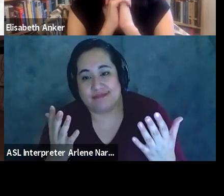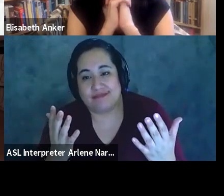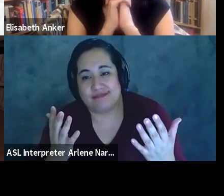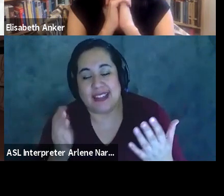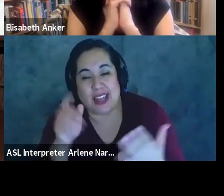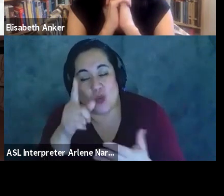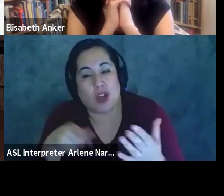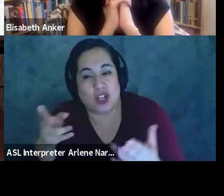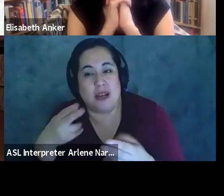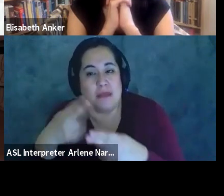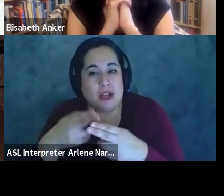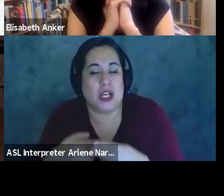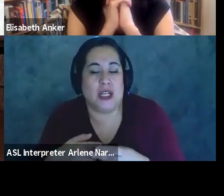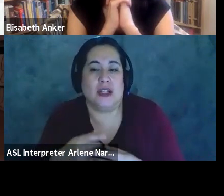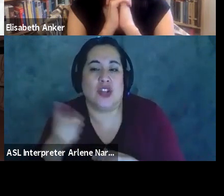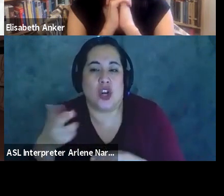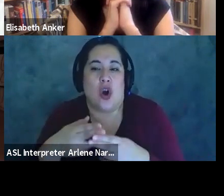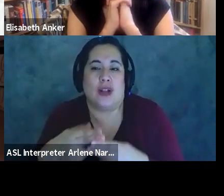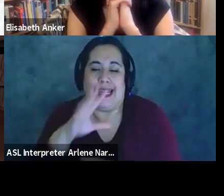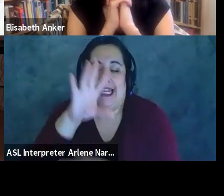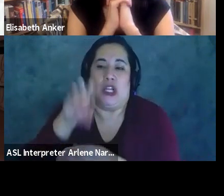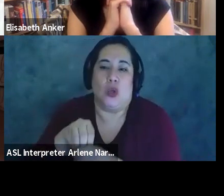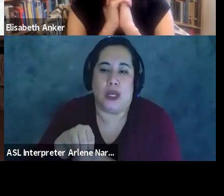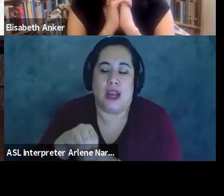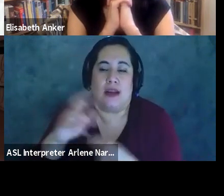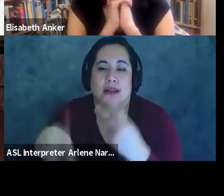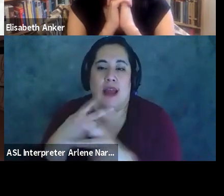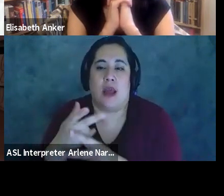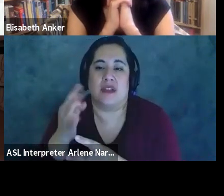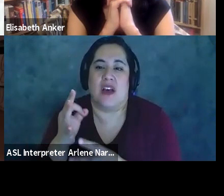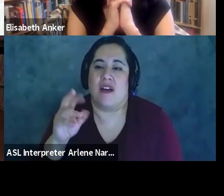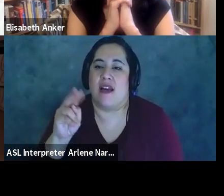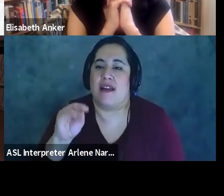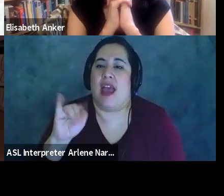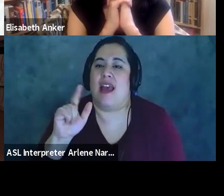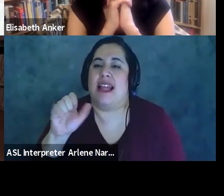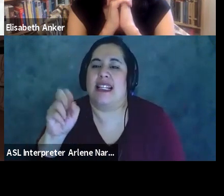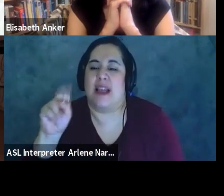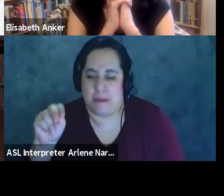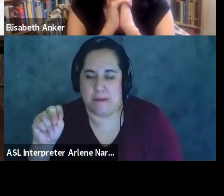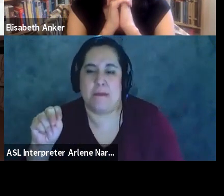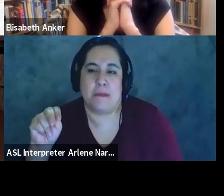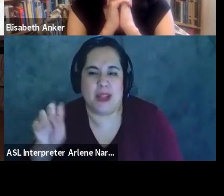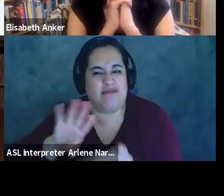she referred to as including forms of nihilism.